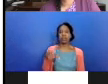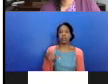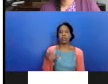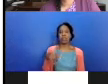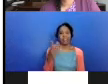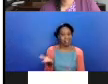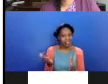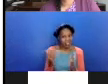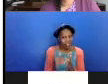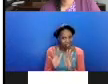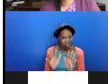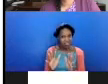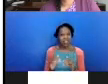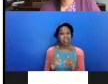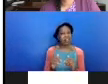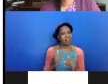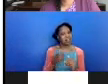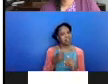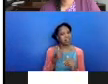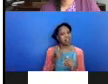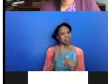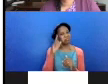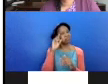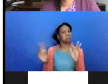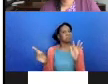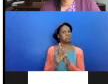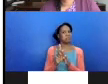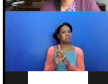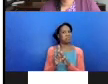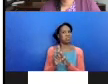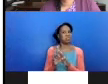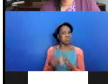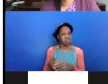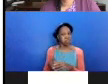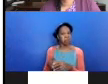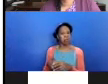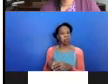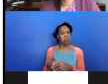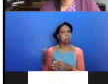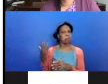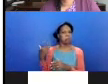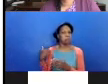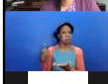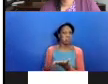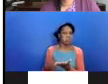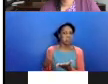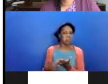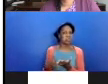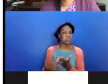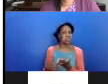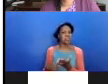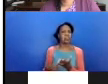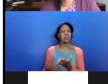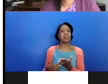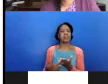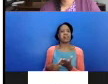I was slow to come to that. I mean, it's always been in the conversations. It can't not be. But in terms of actually, talking about it